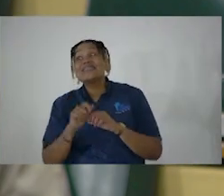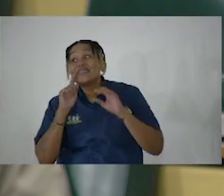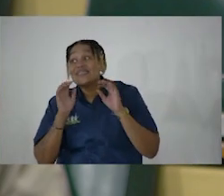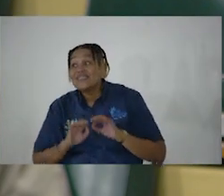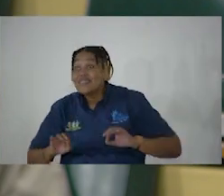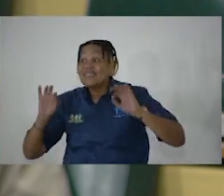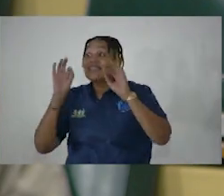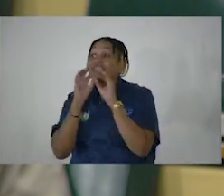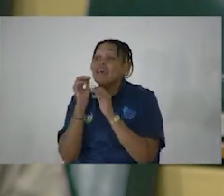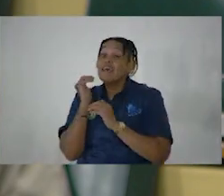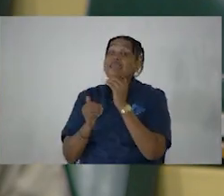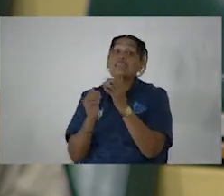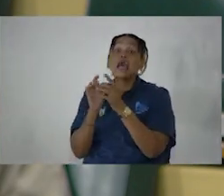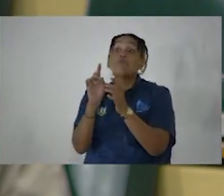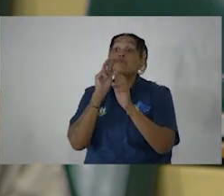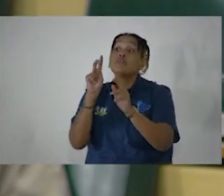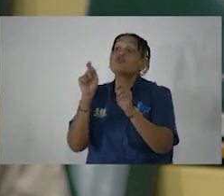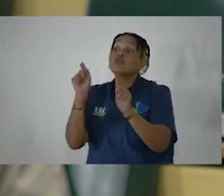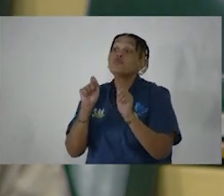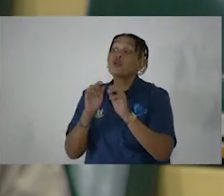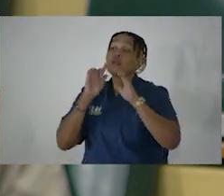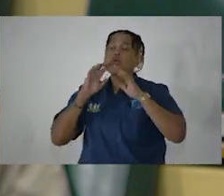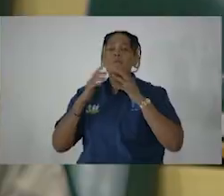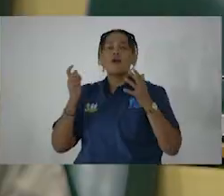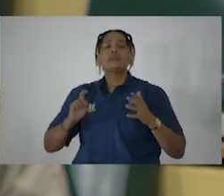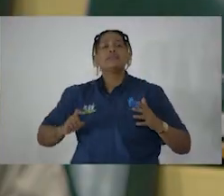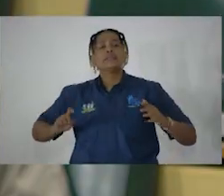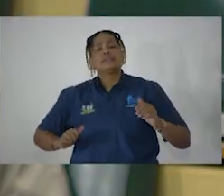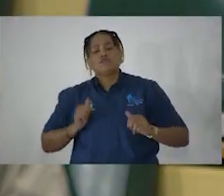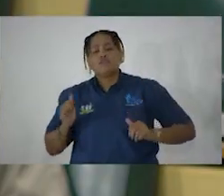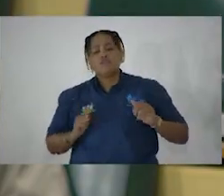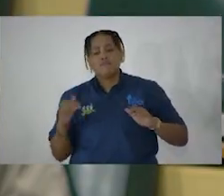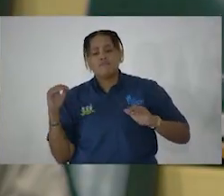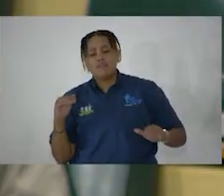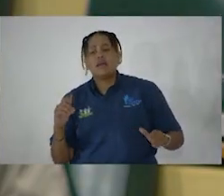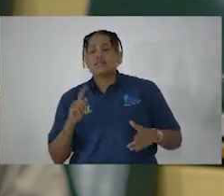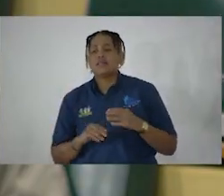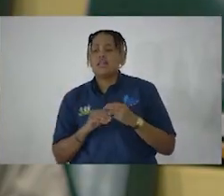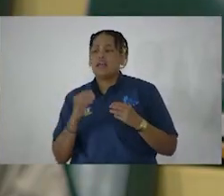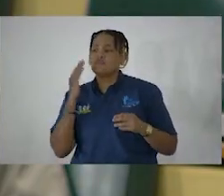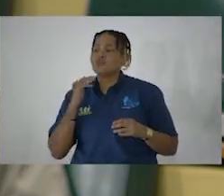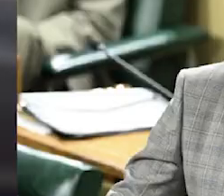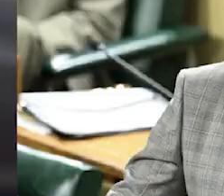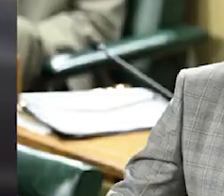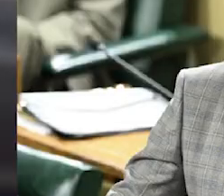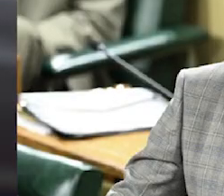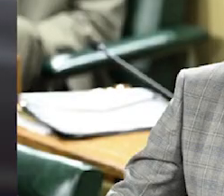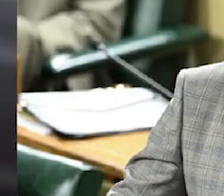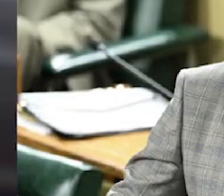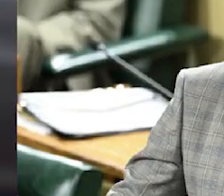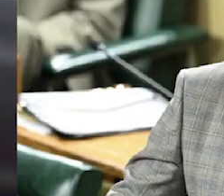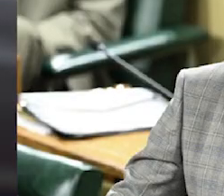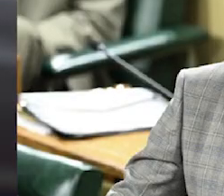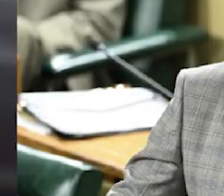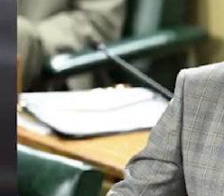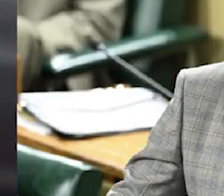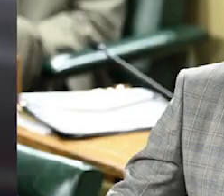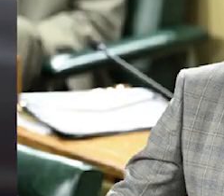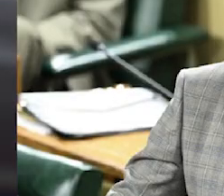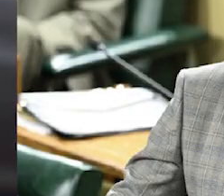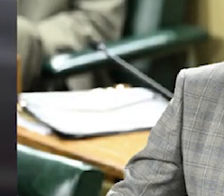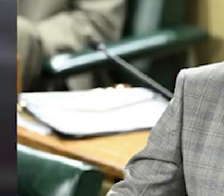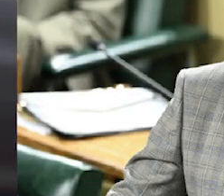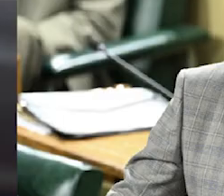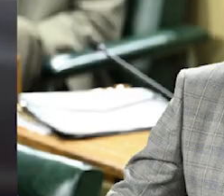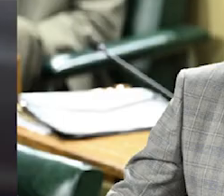significant step to bring the much-needed revitalization of the sugar industry. Construction is set to begin in July